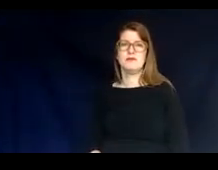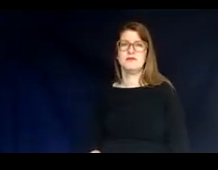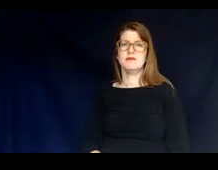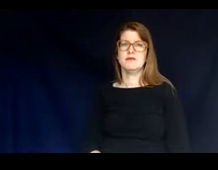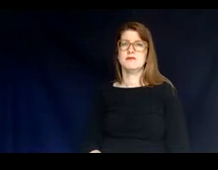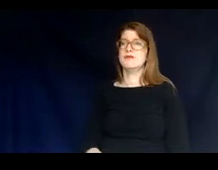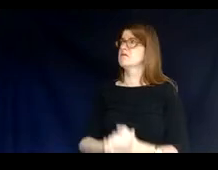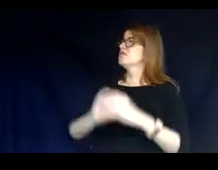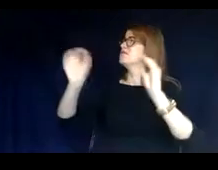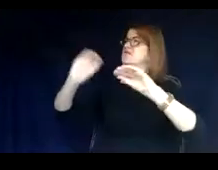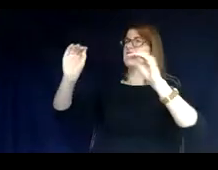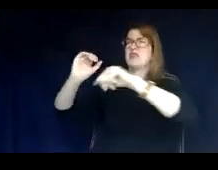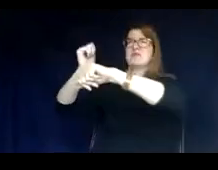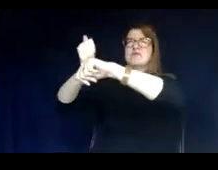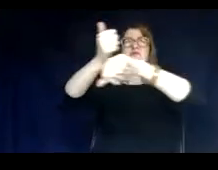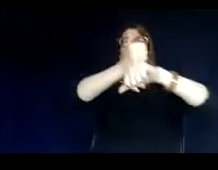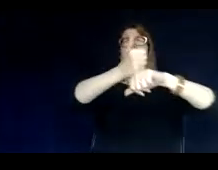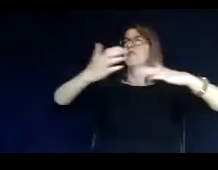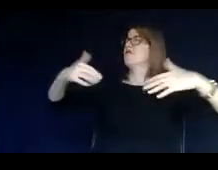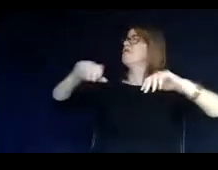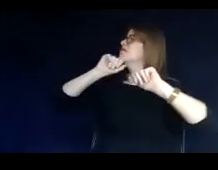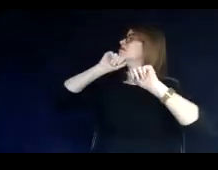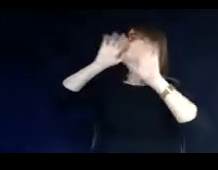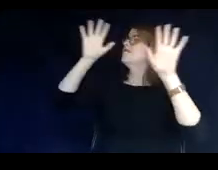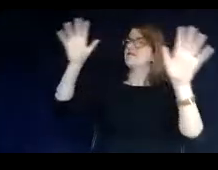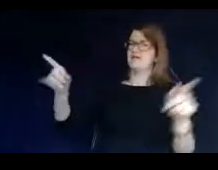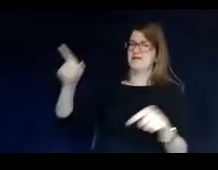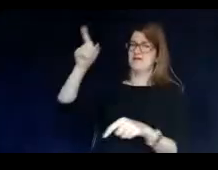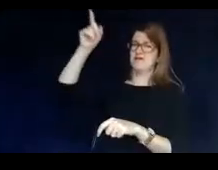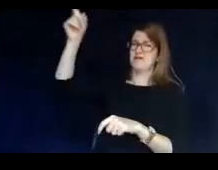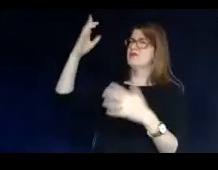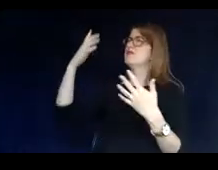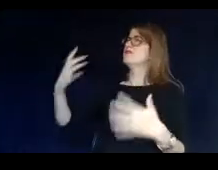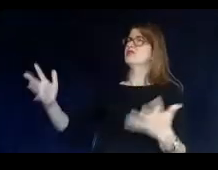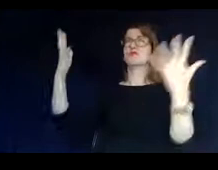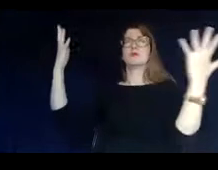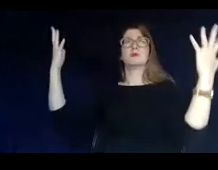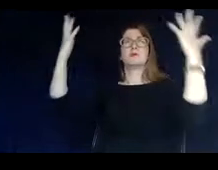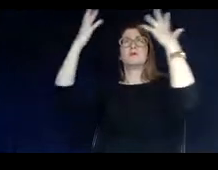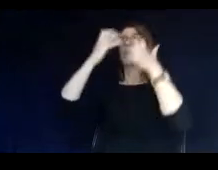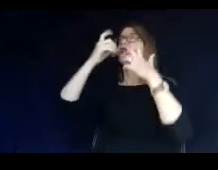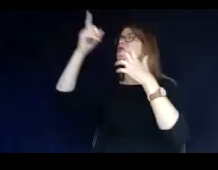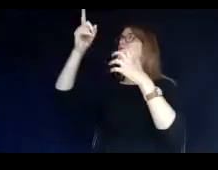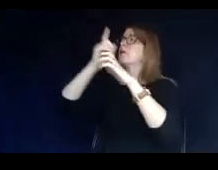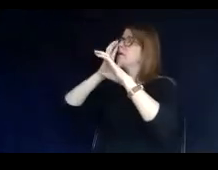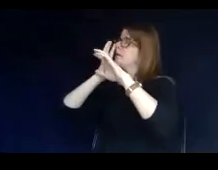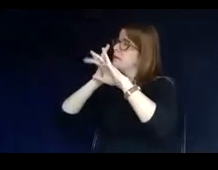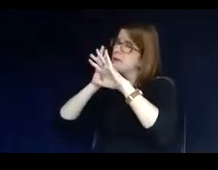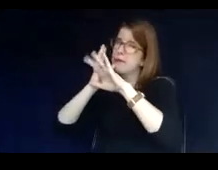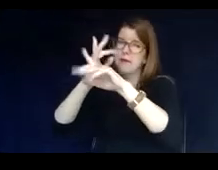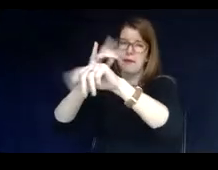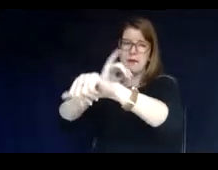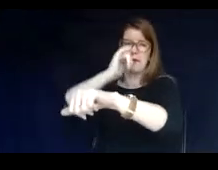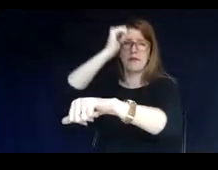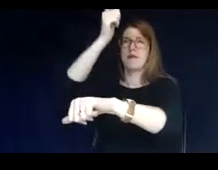With no point of reference, you spoke to the dark and fleshed out the wonder